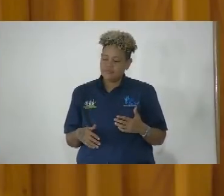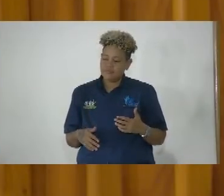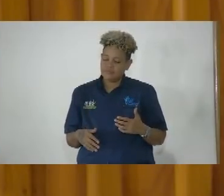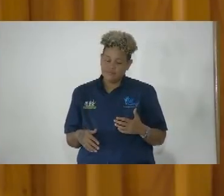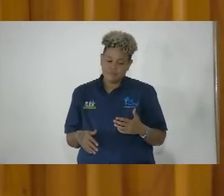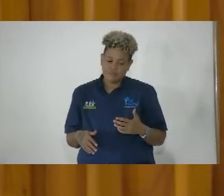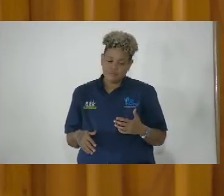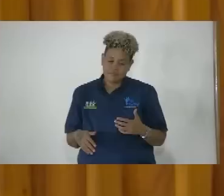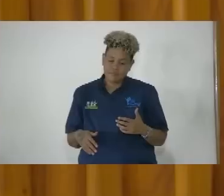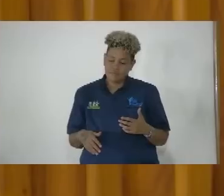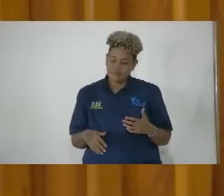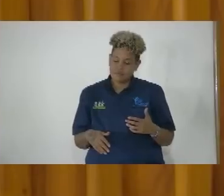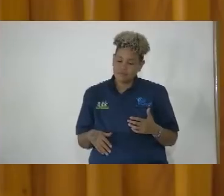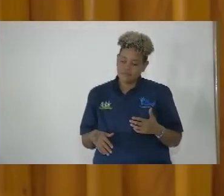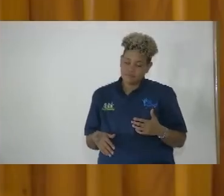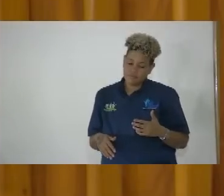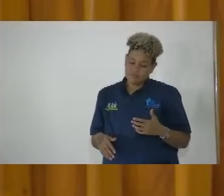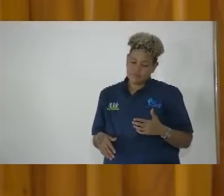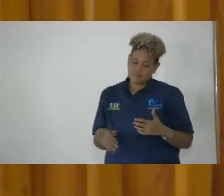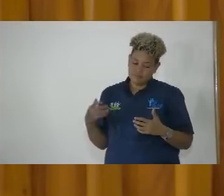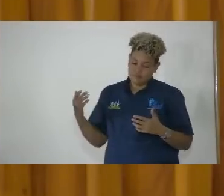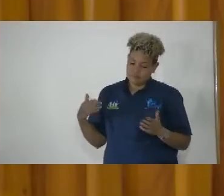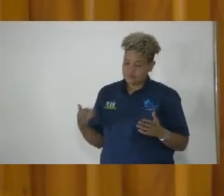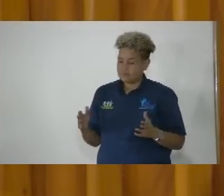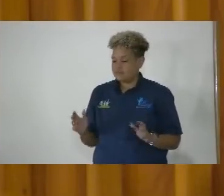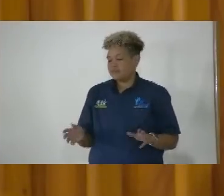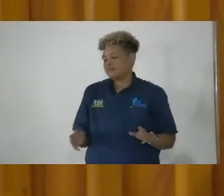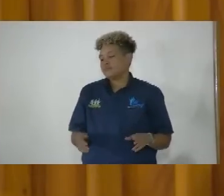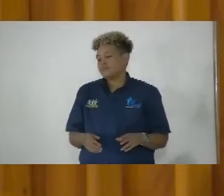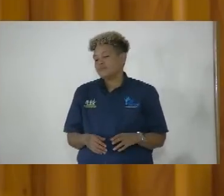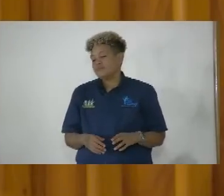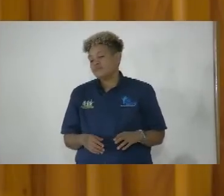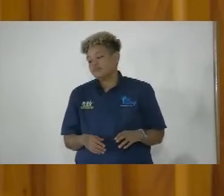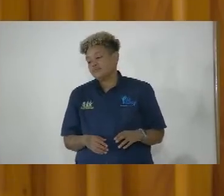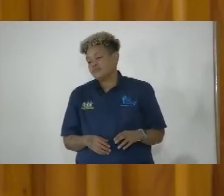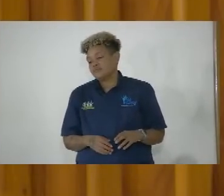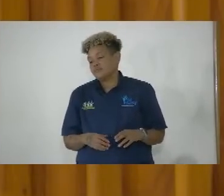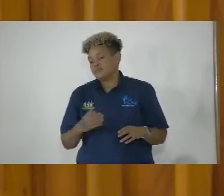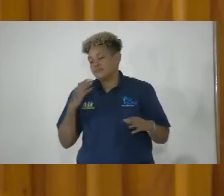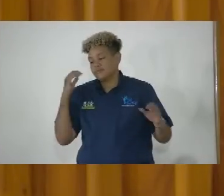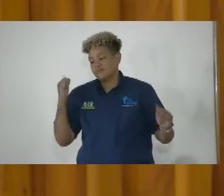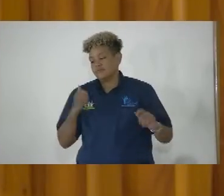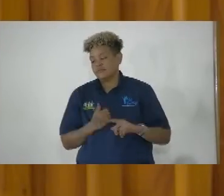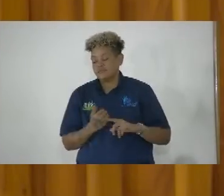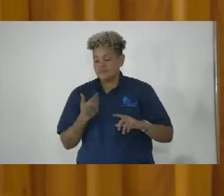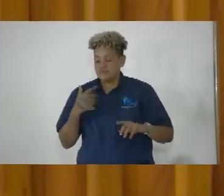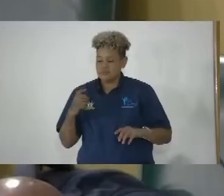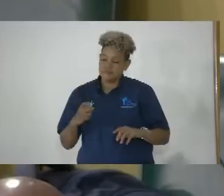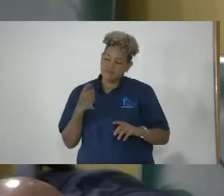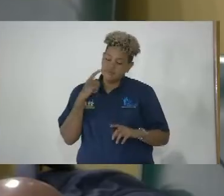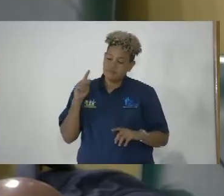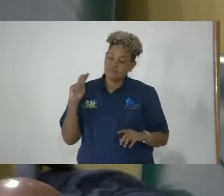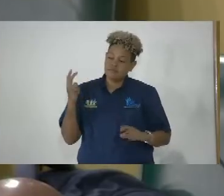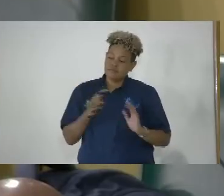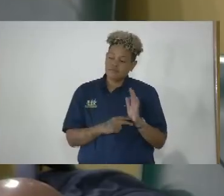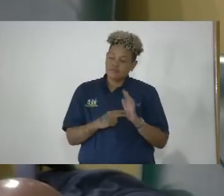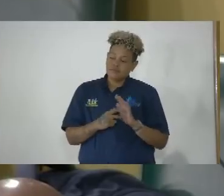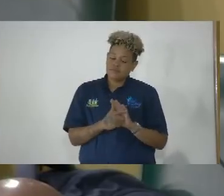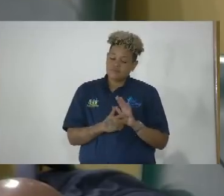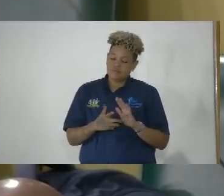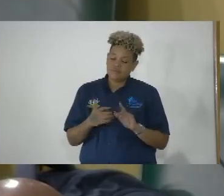Yes. In other words, during this process, you just leave the mic on. Okay. All right, Mr. President, I ask for second reading of the bill.